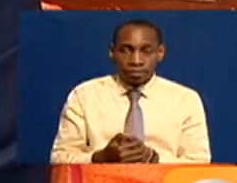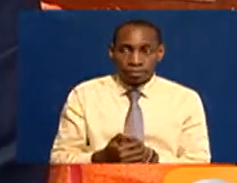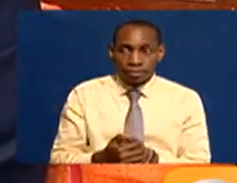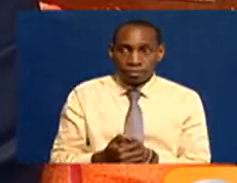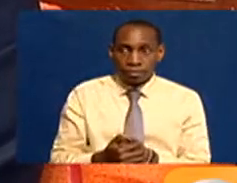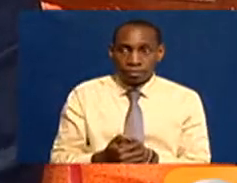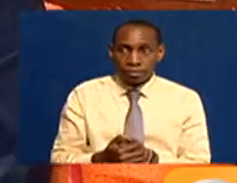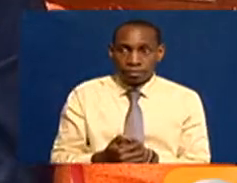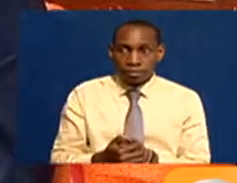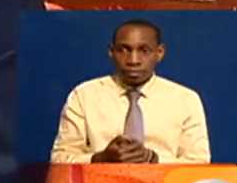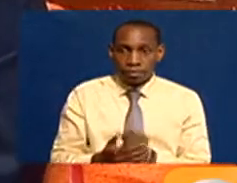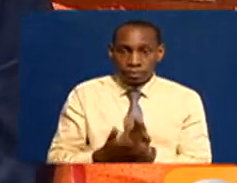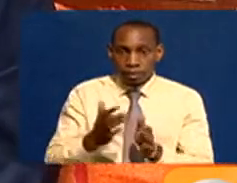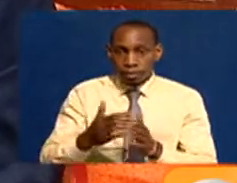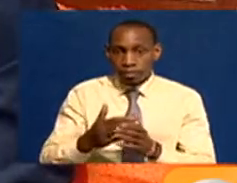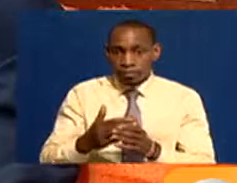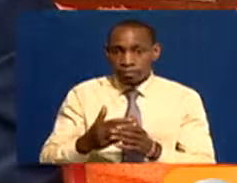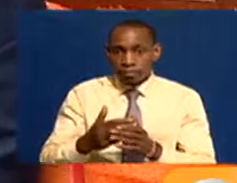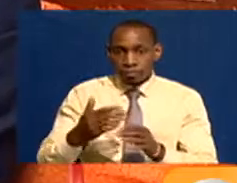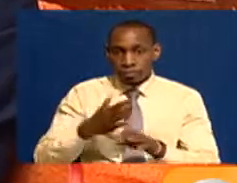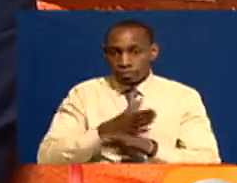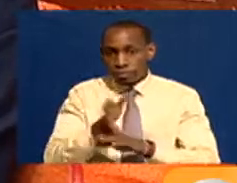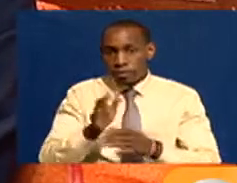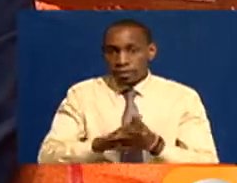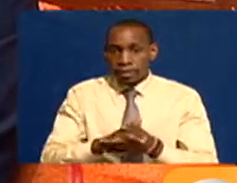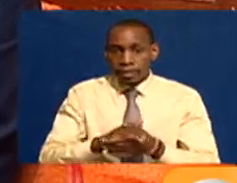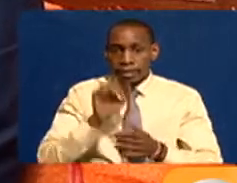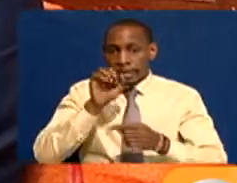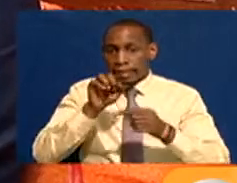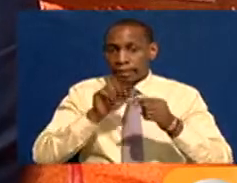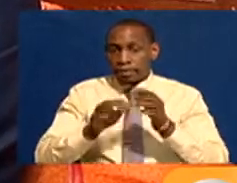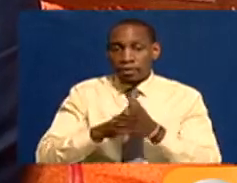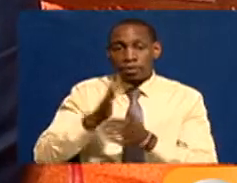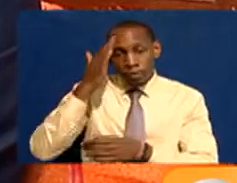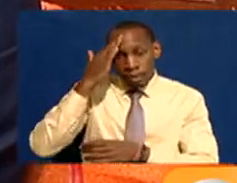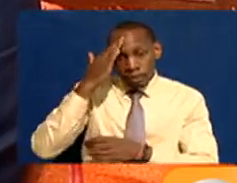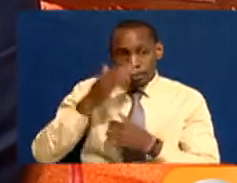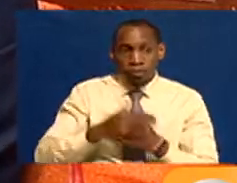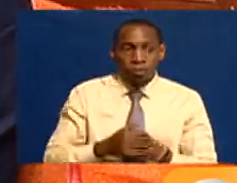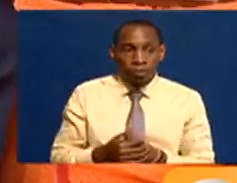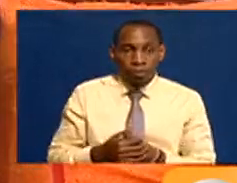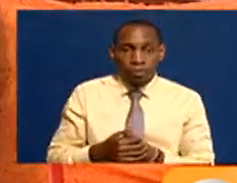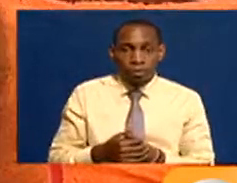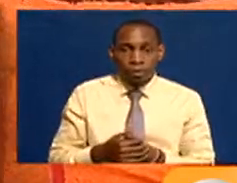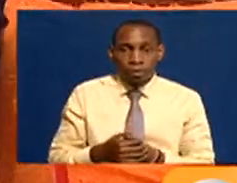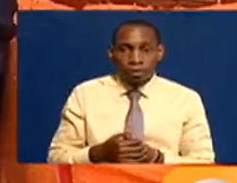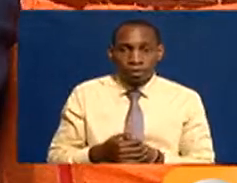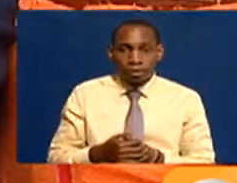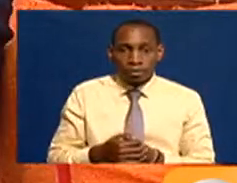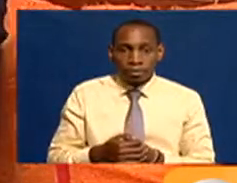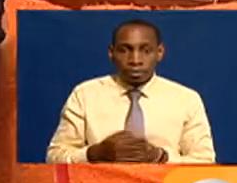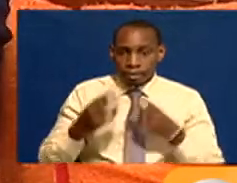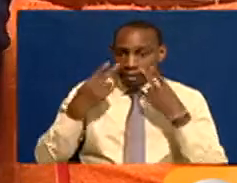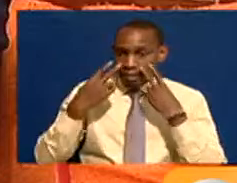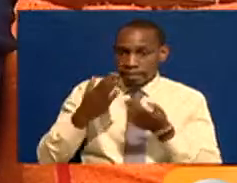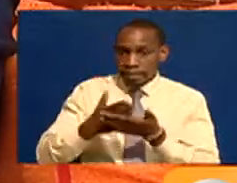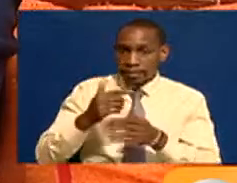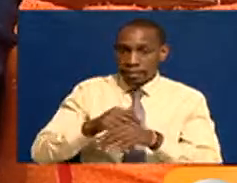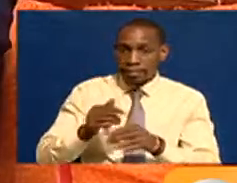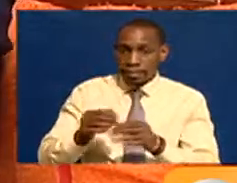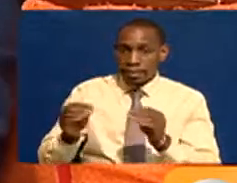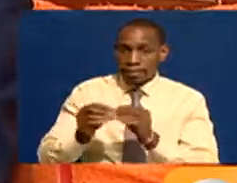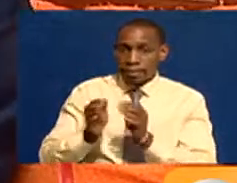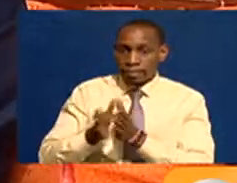without being malicious and vindictive, because we know where malice and vindictiveness. I see sometimes when I meet public